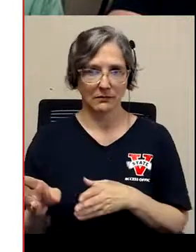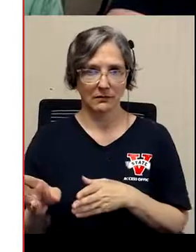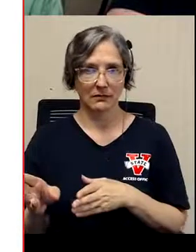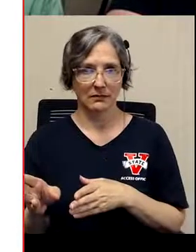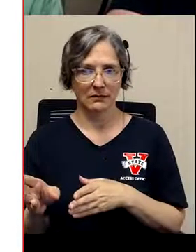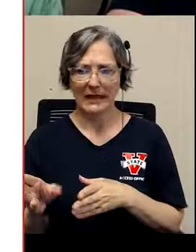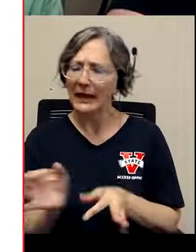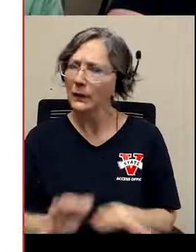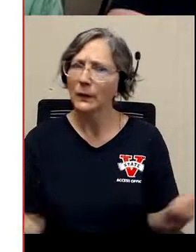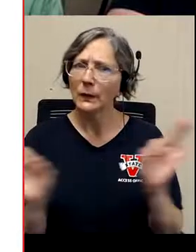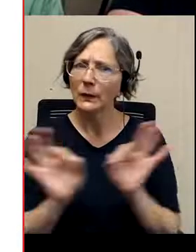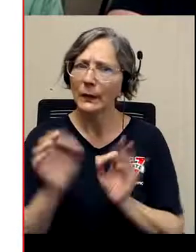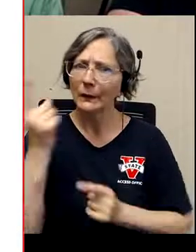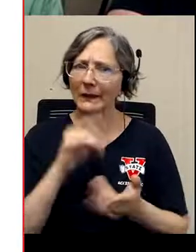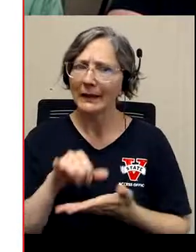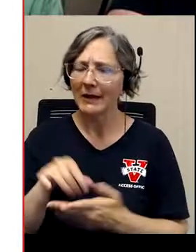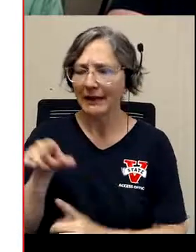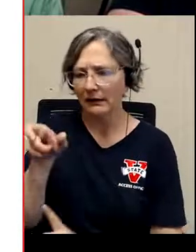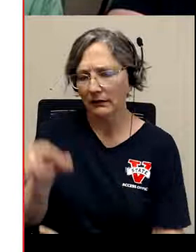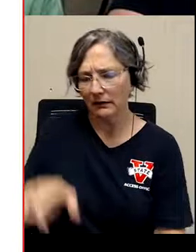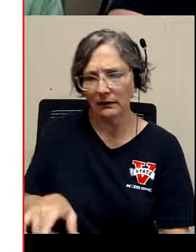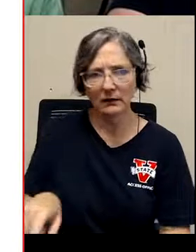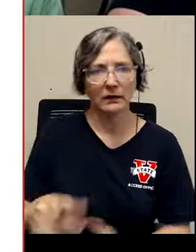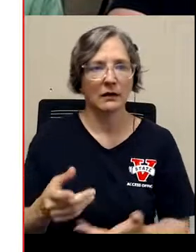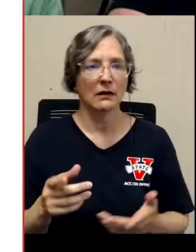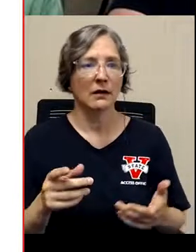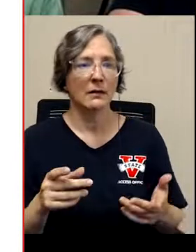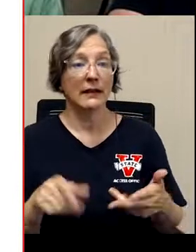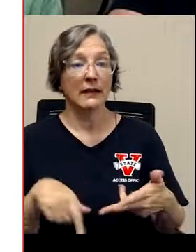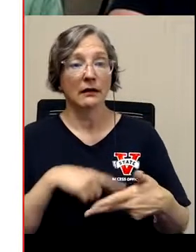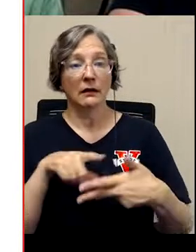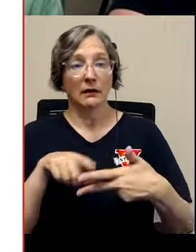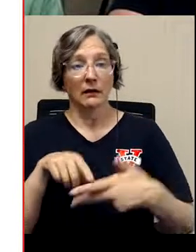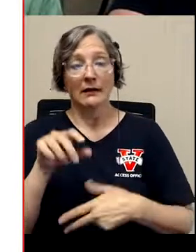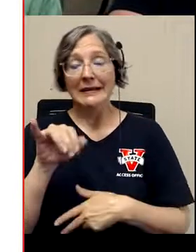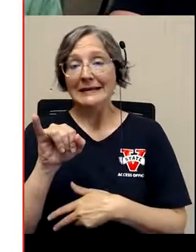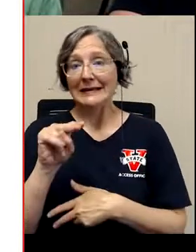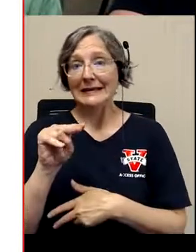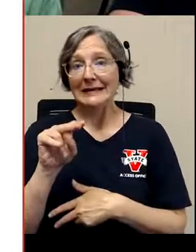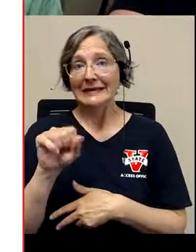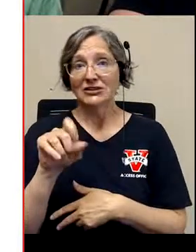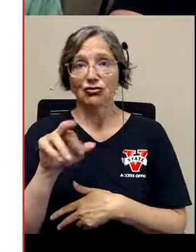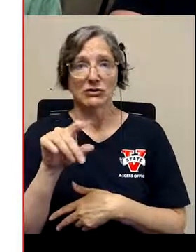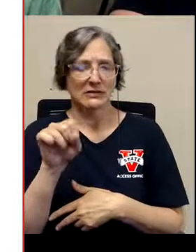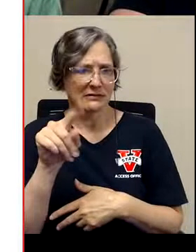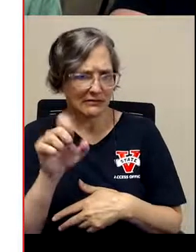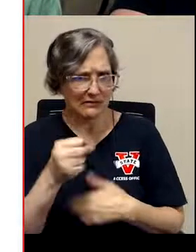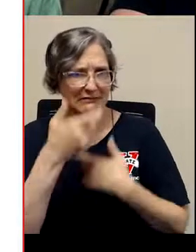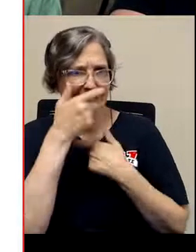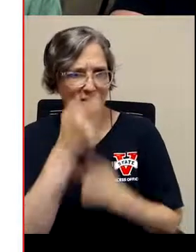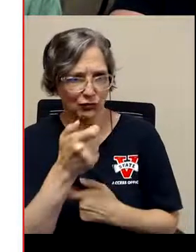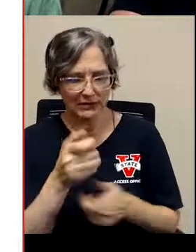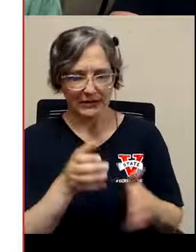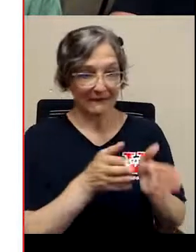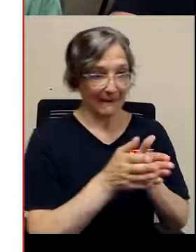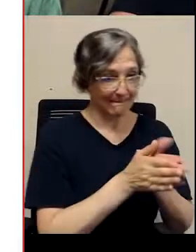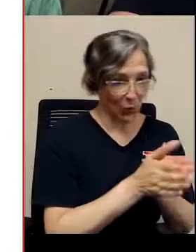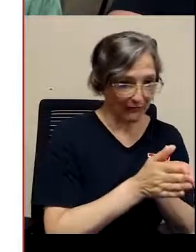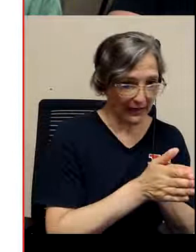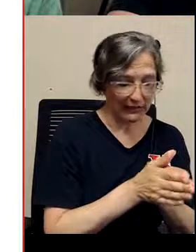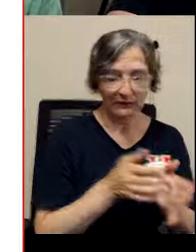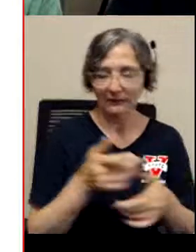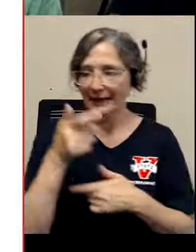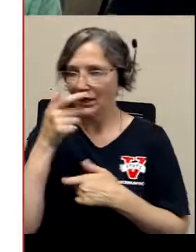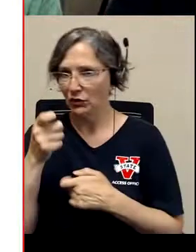that. Obviously, interest. We know that motivation is completely connected to interest. If a student is